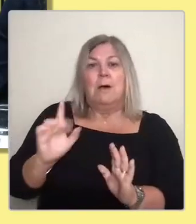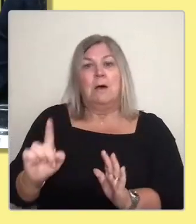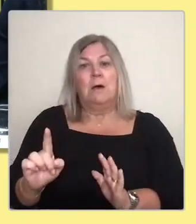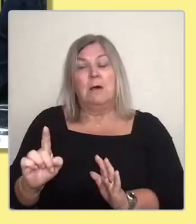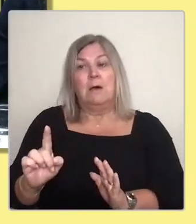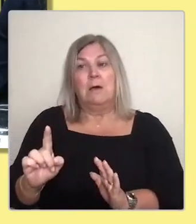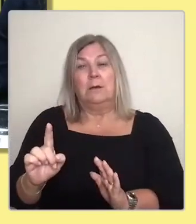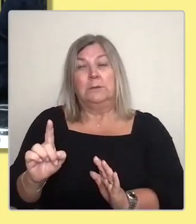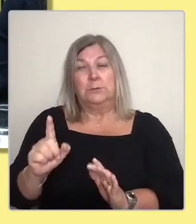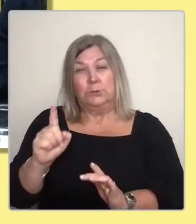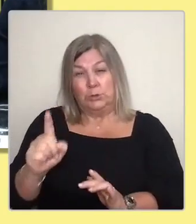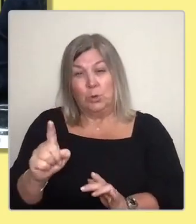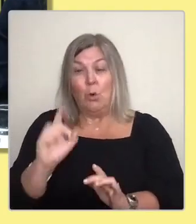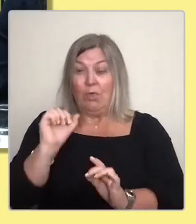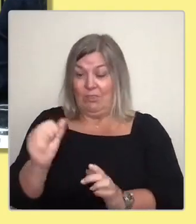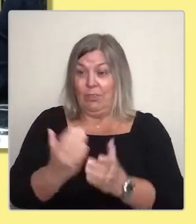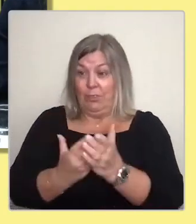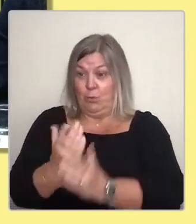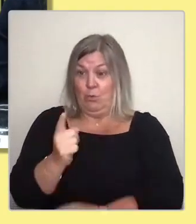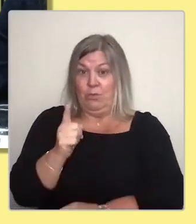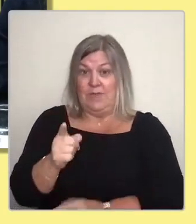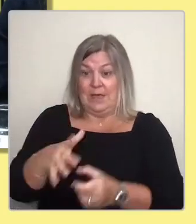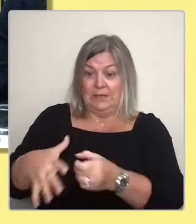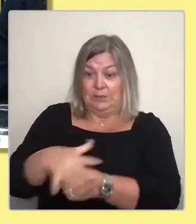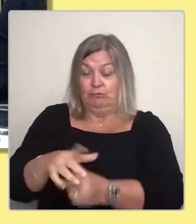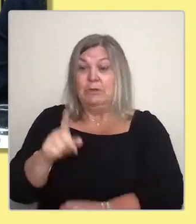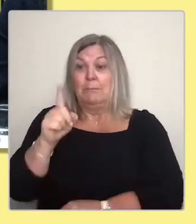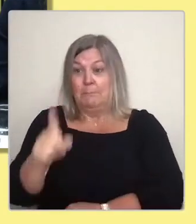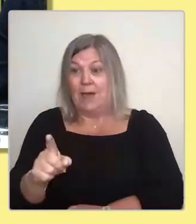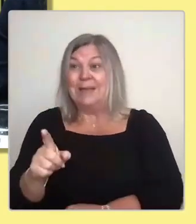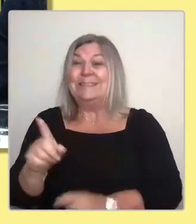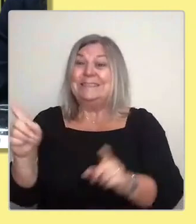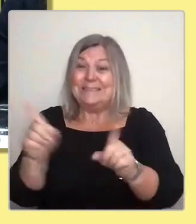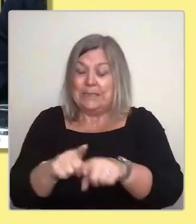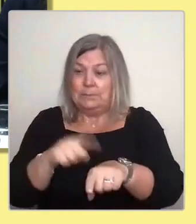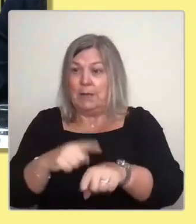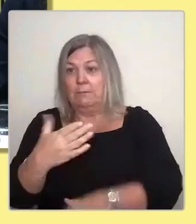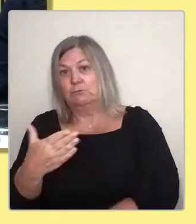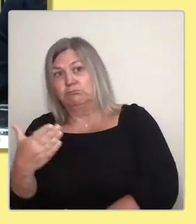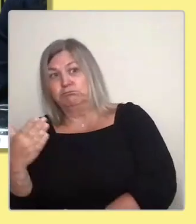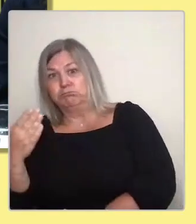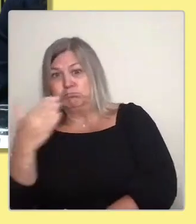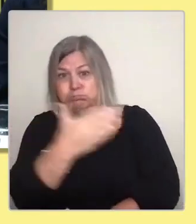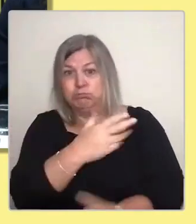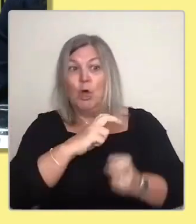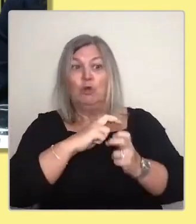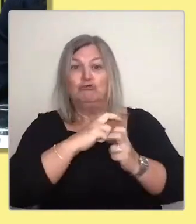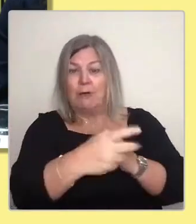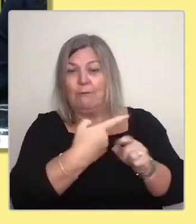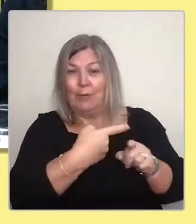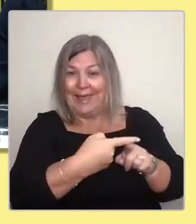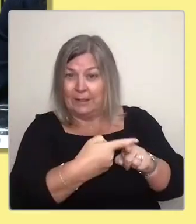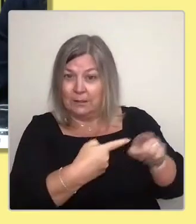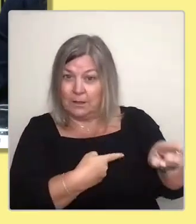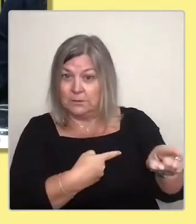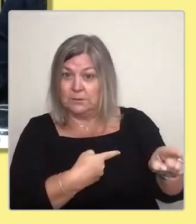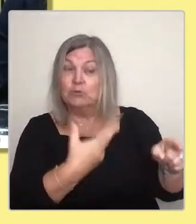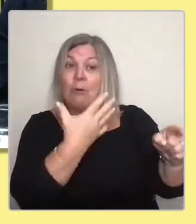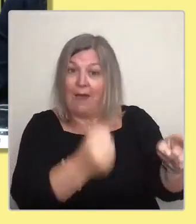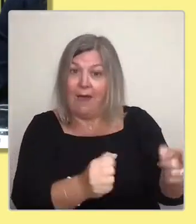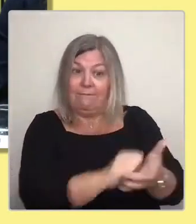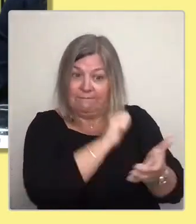only exasperating the trauma. So Ash has talked about buffer zones and the harassment and